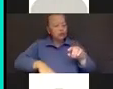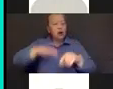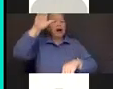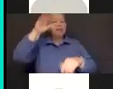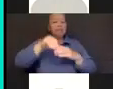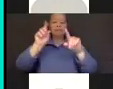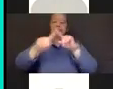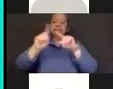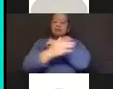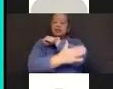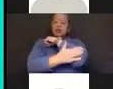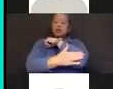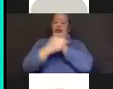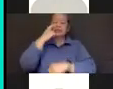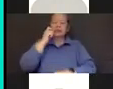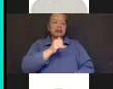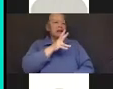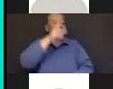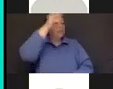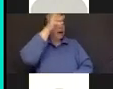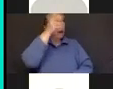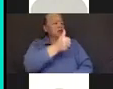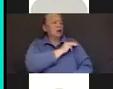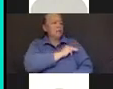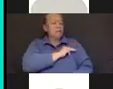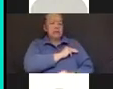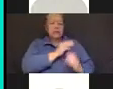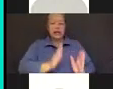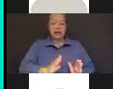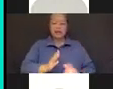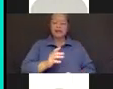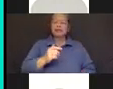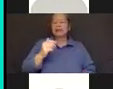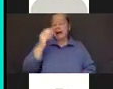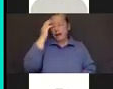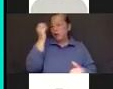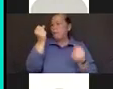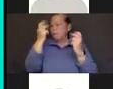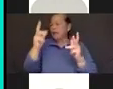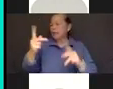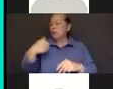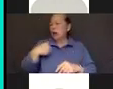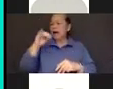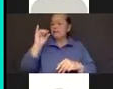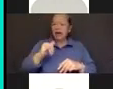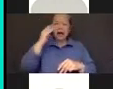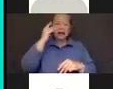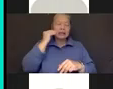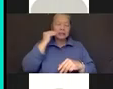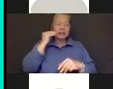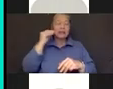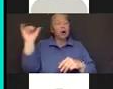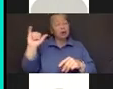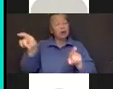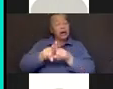parents were missionaries. I know a lot of people who had that same experience as military kids or as